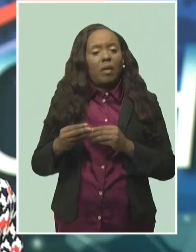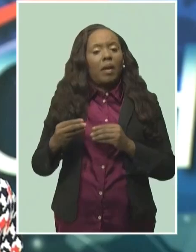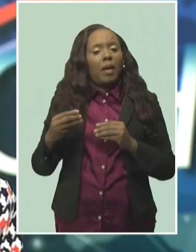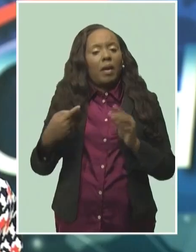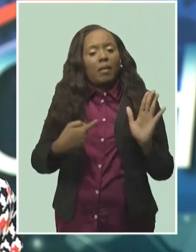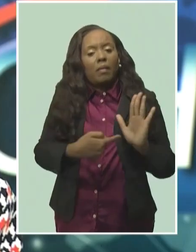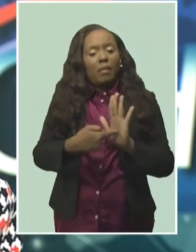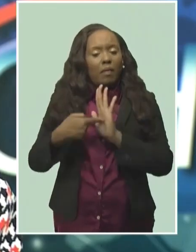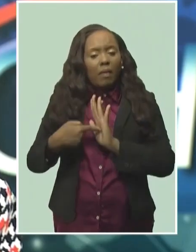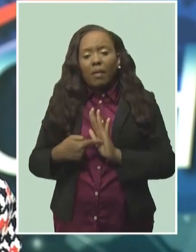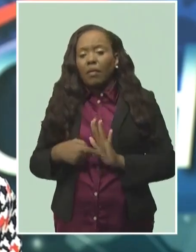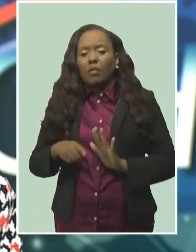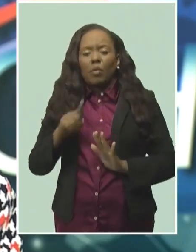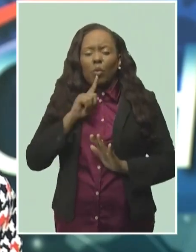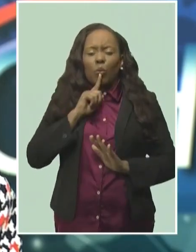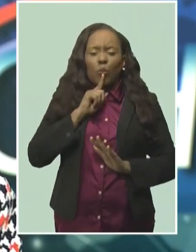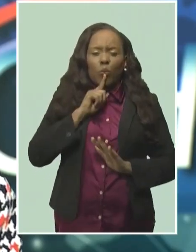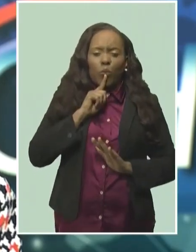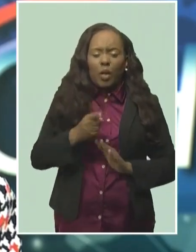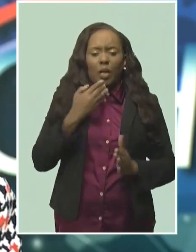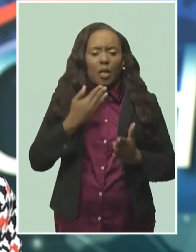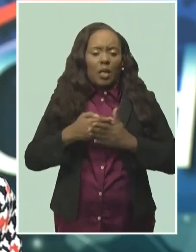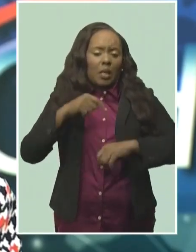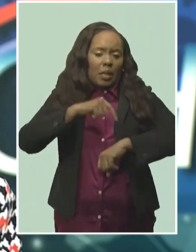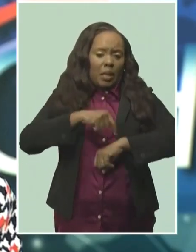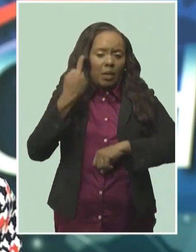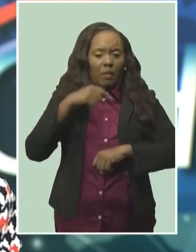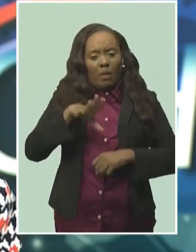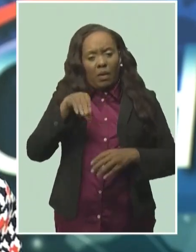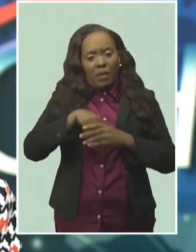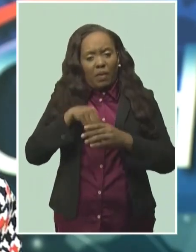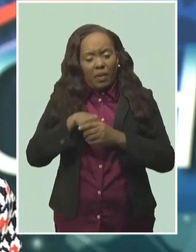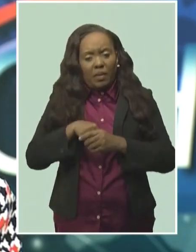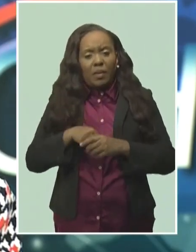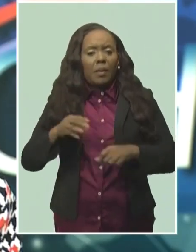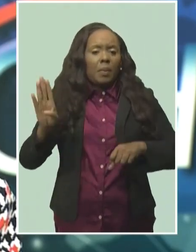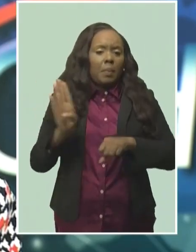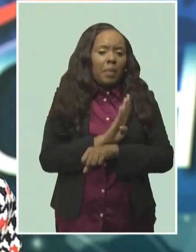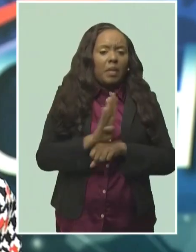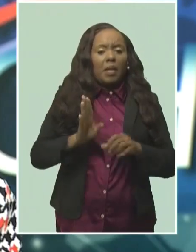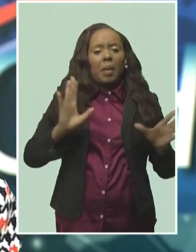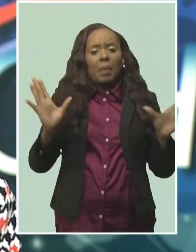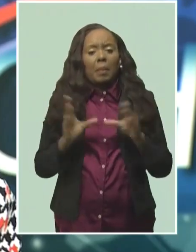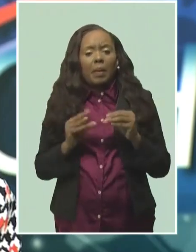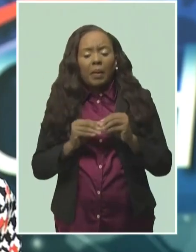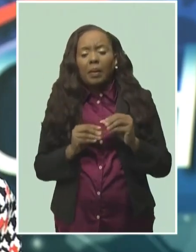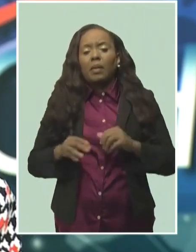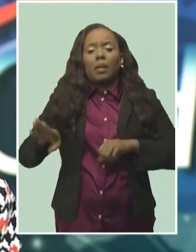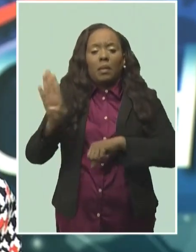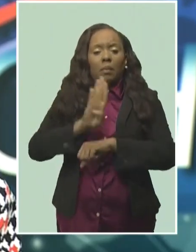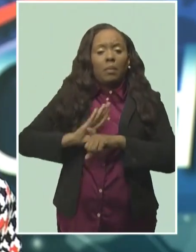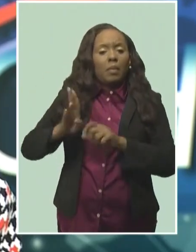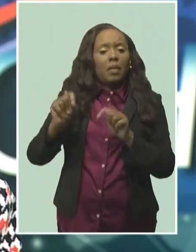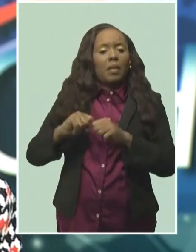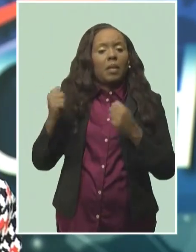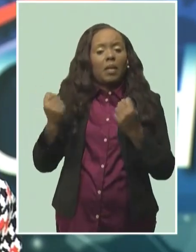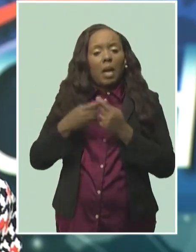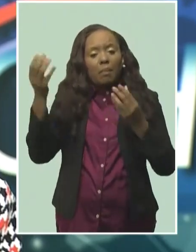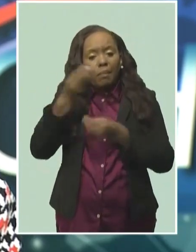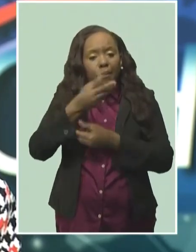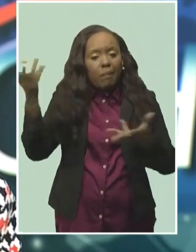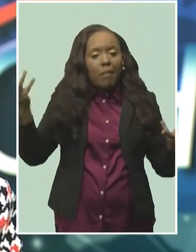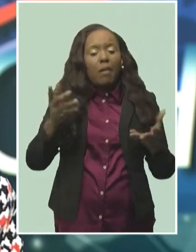is ripe for investment. Business-to-business meetings were also held, and the Barbados team provided updates on projects available